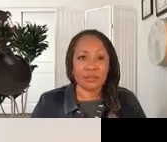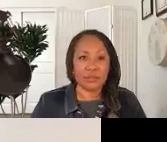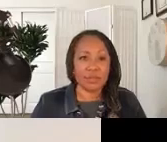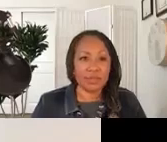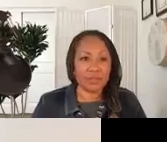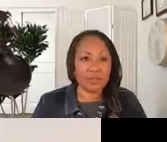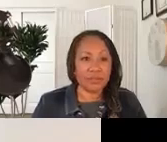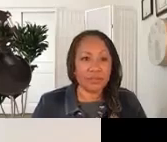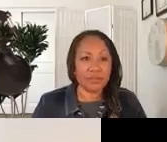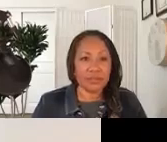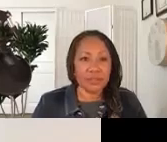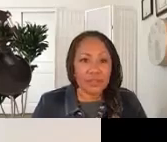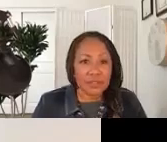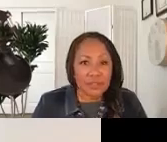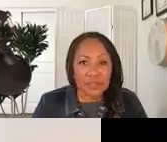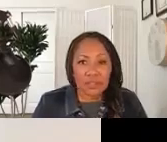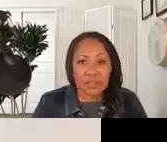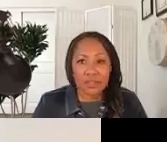YouTube.